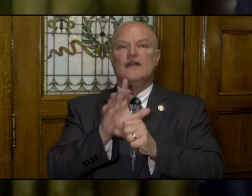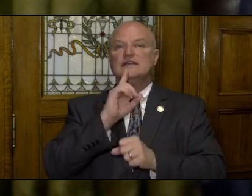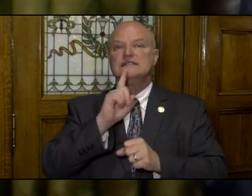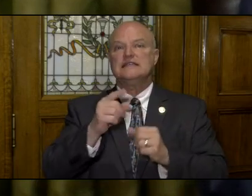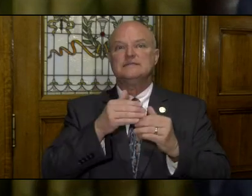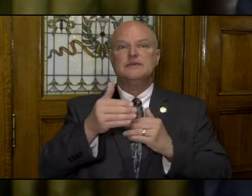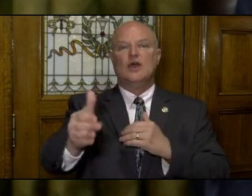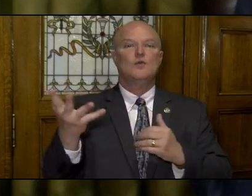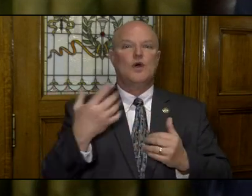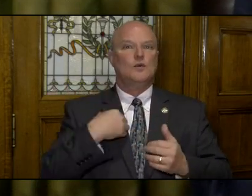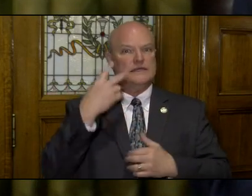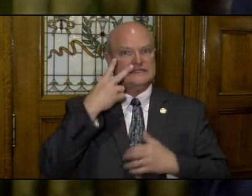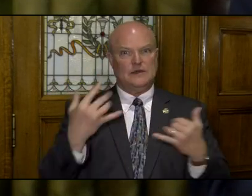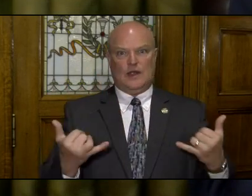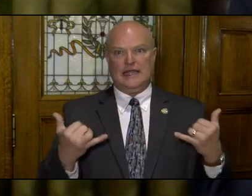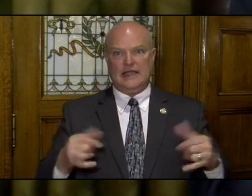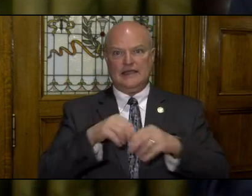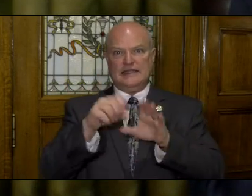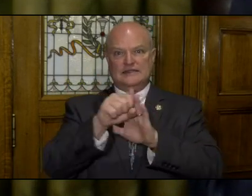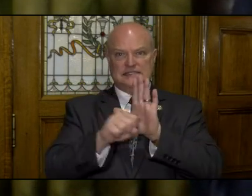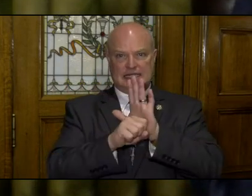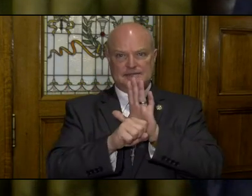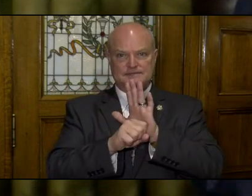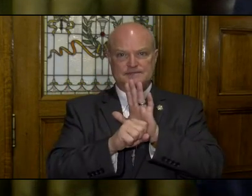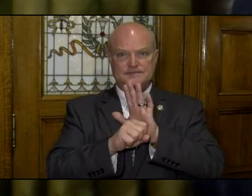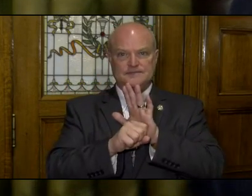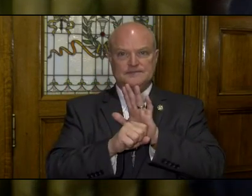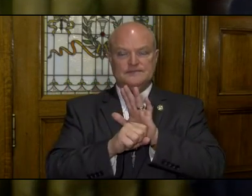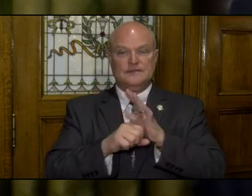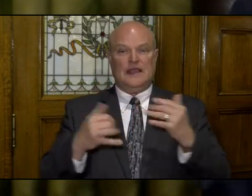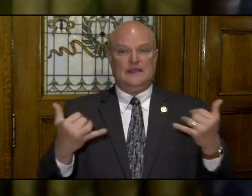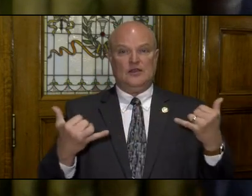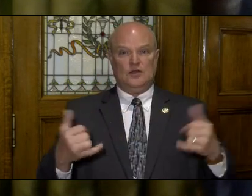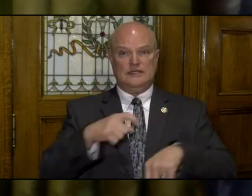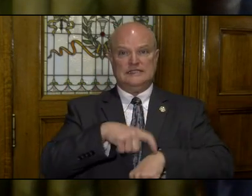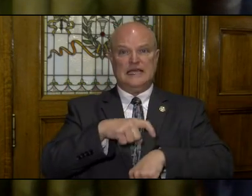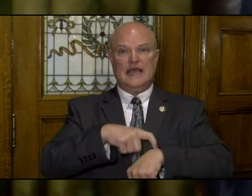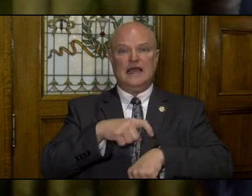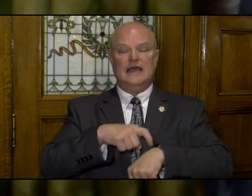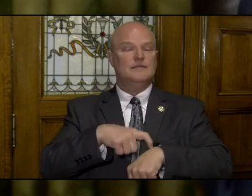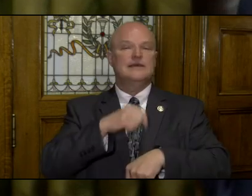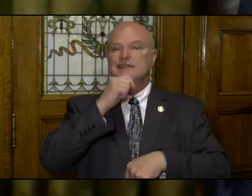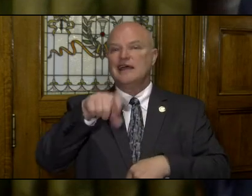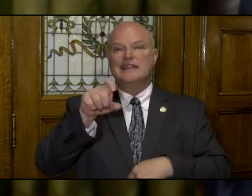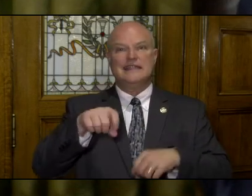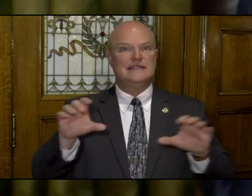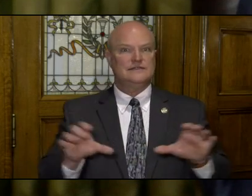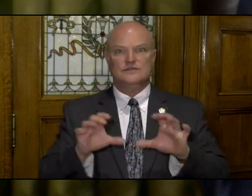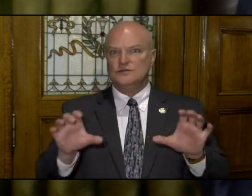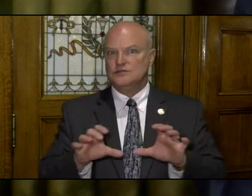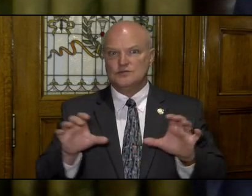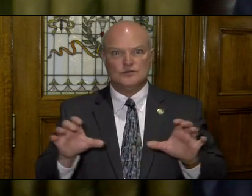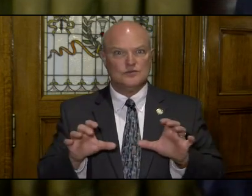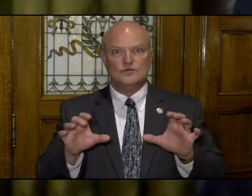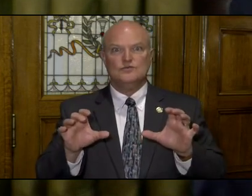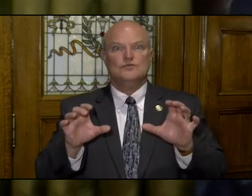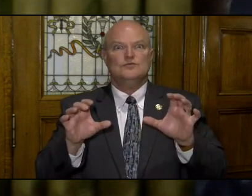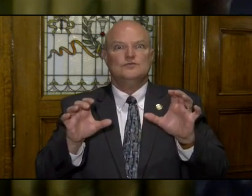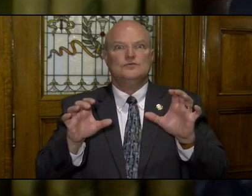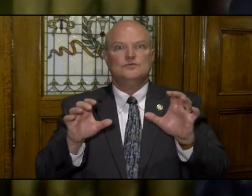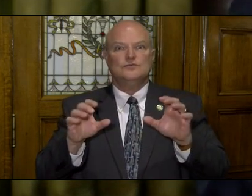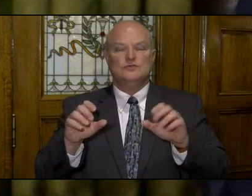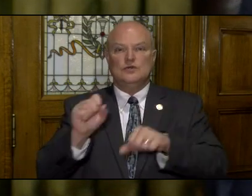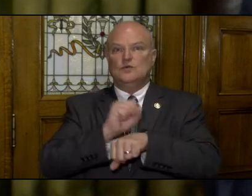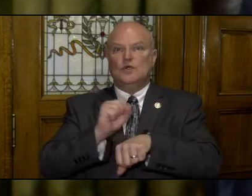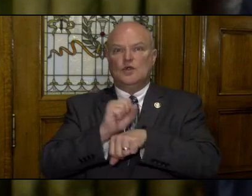is beyond what we see right now in our state. At the current time, there's not a need to do all our